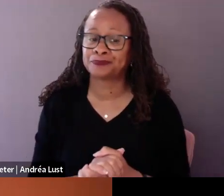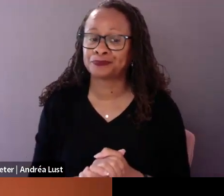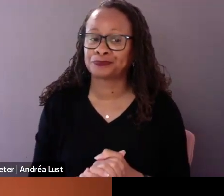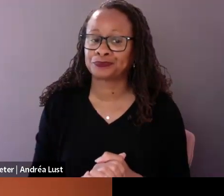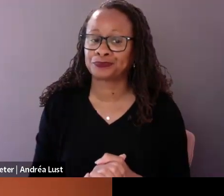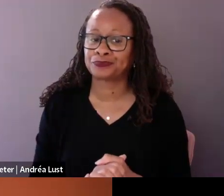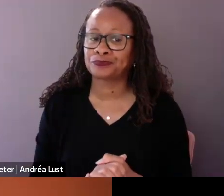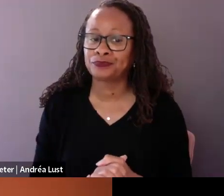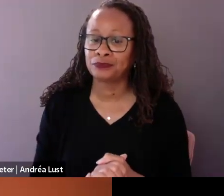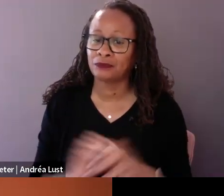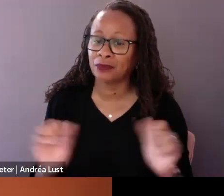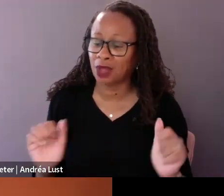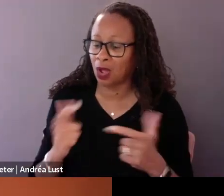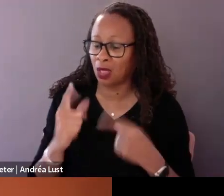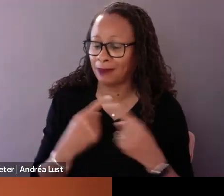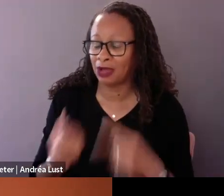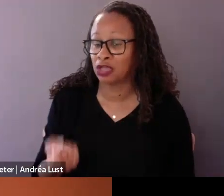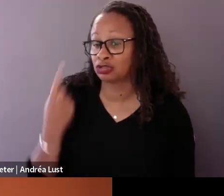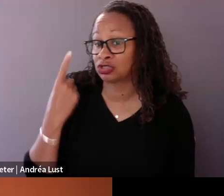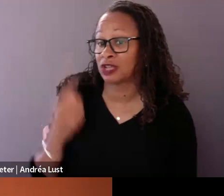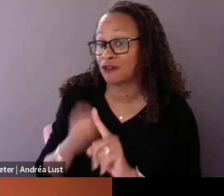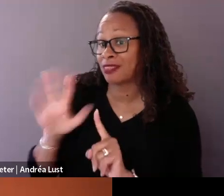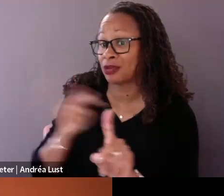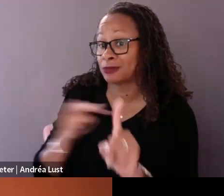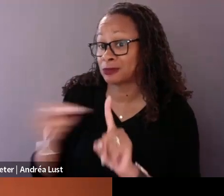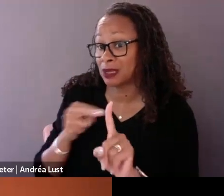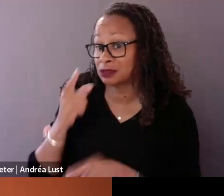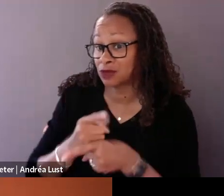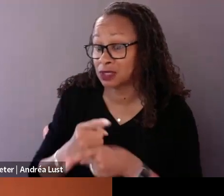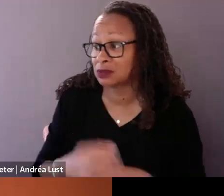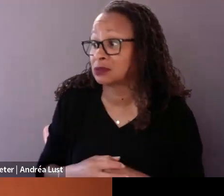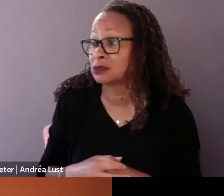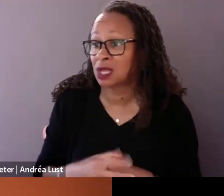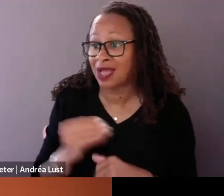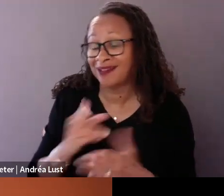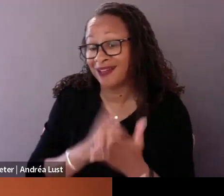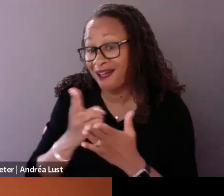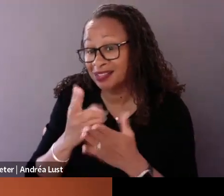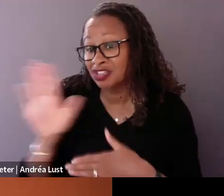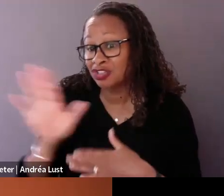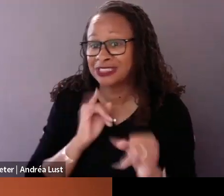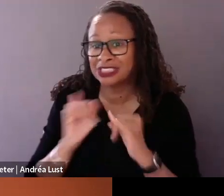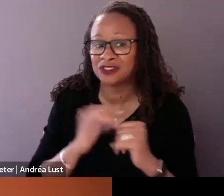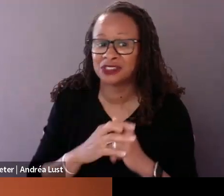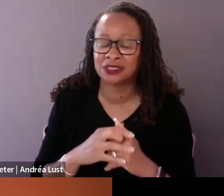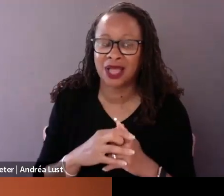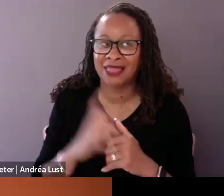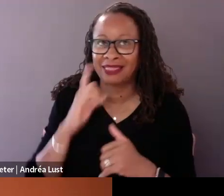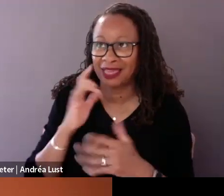you know, it was all about sort of like understanding it from their point of view. And honestly, their interviews is what I think